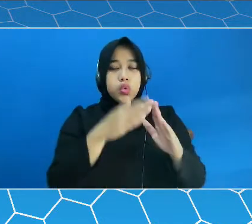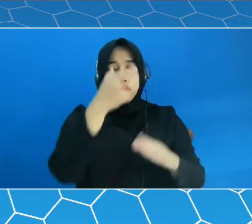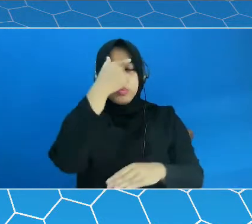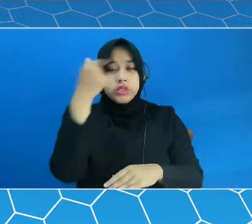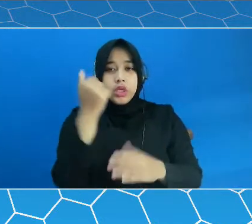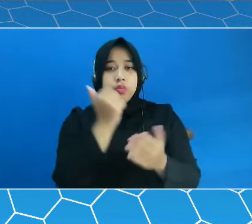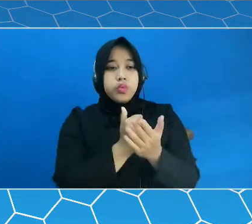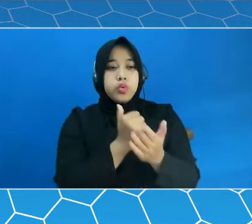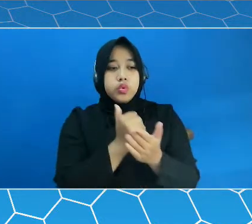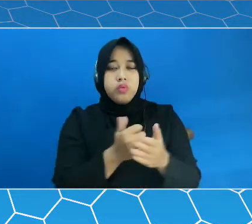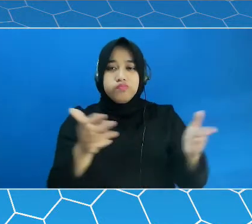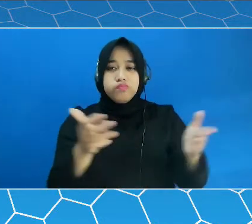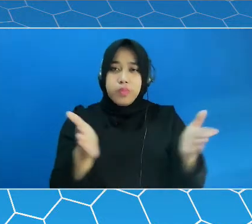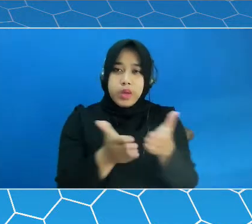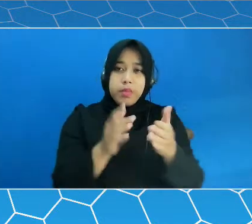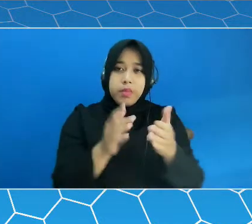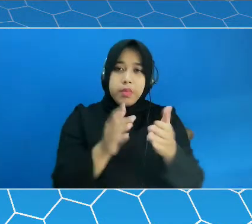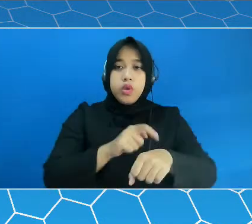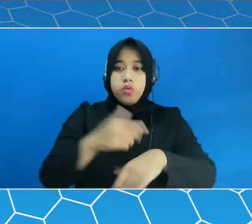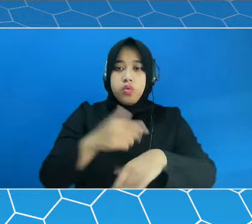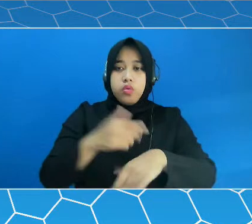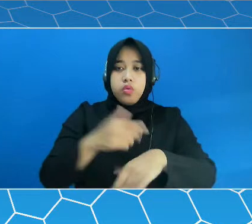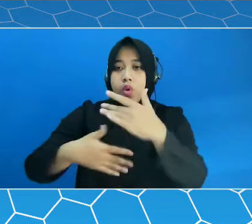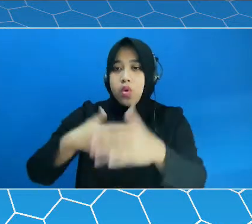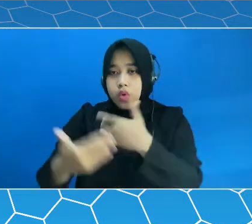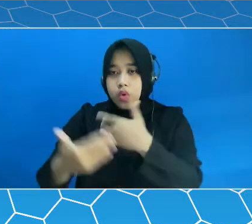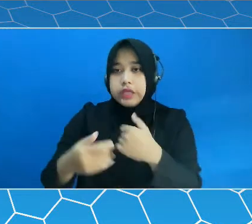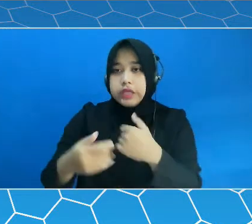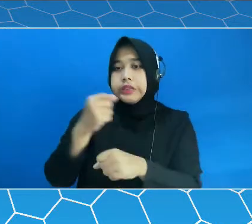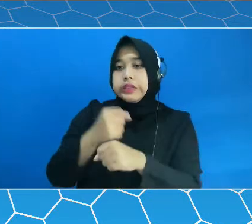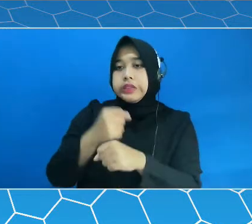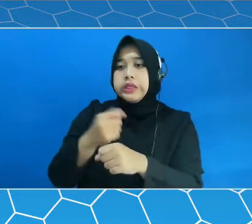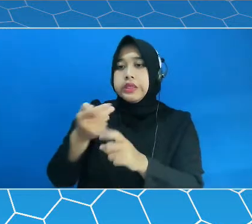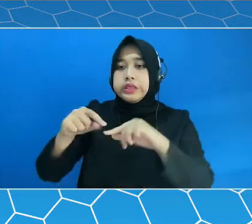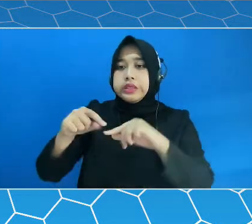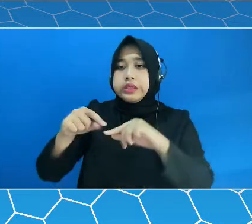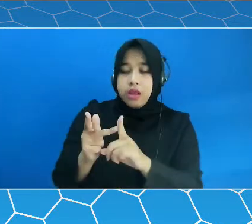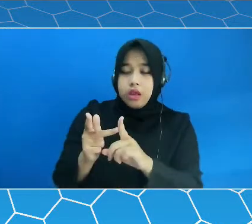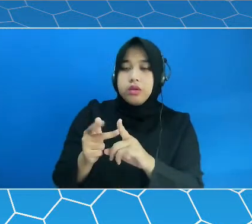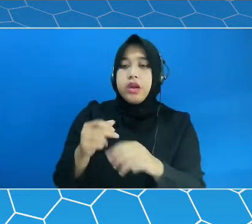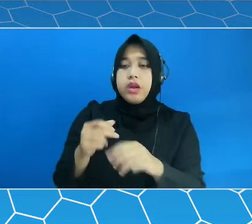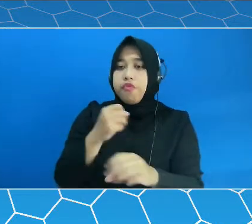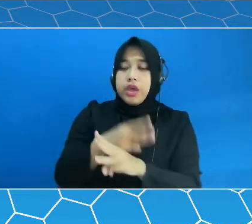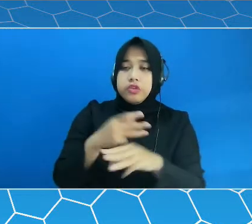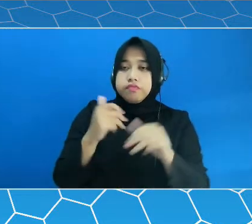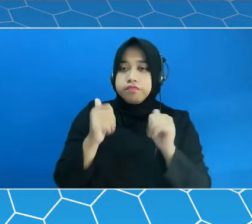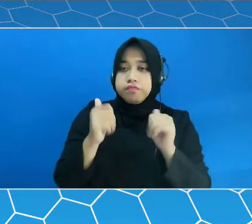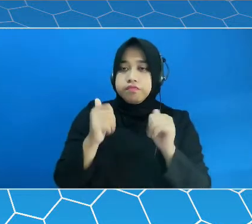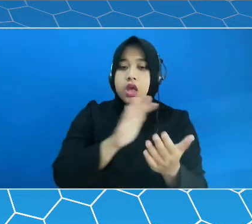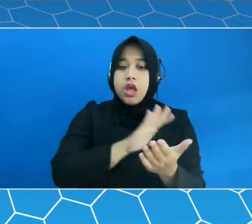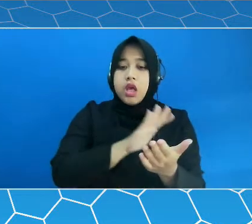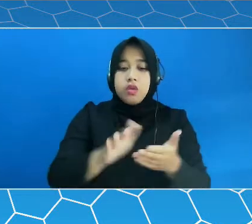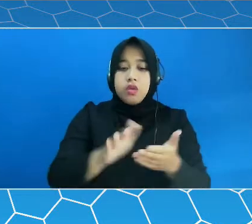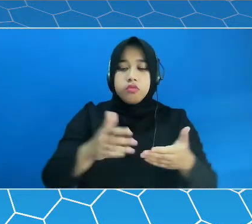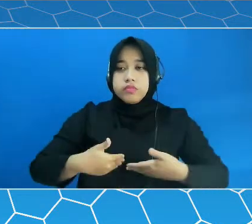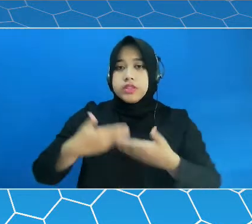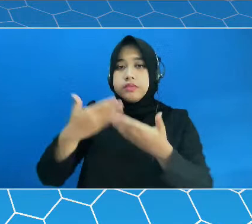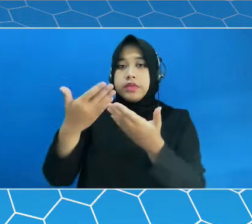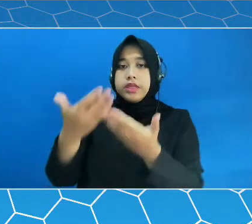management and give the clinician a view over time rather than single snapshots over the